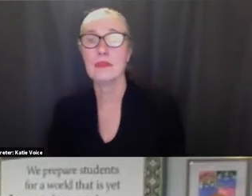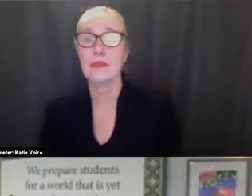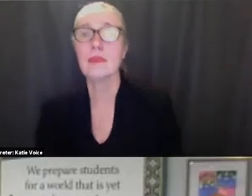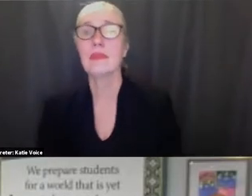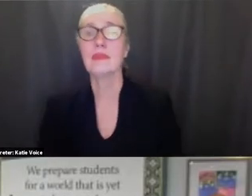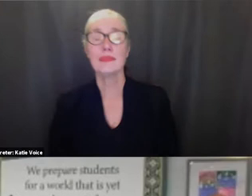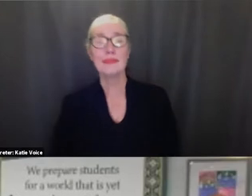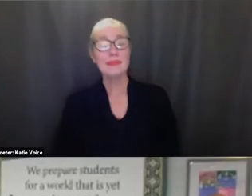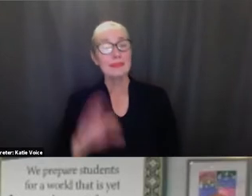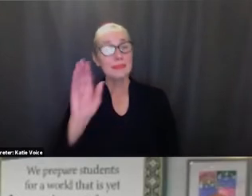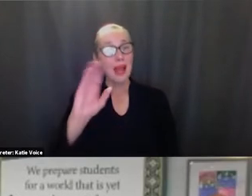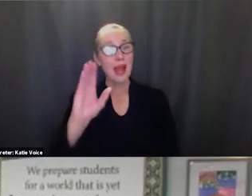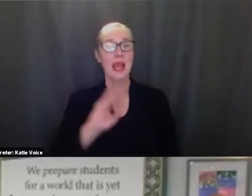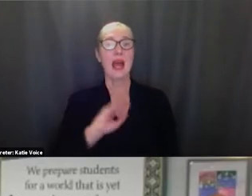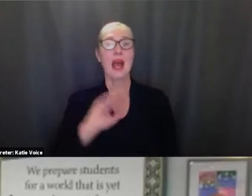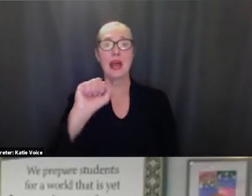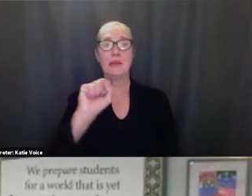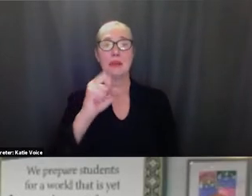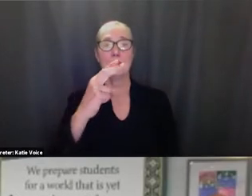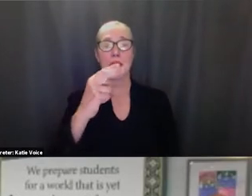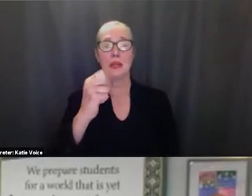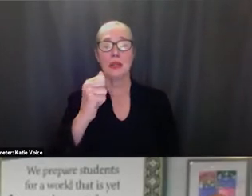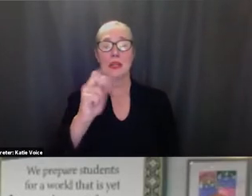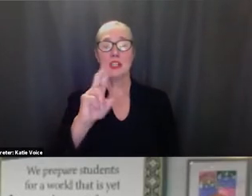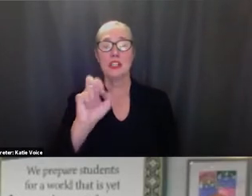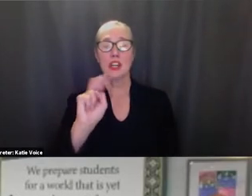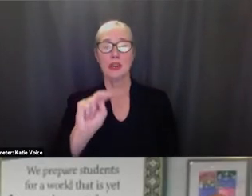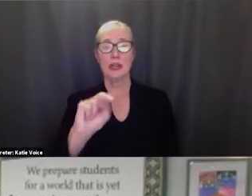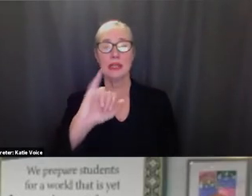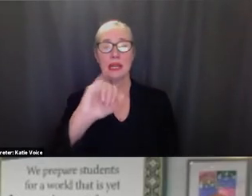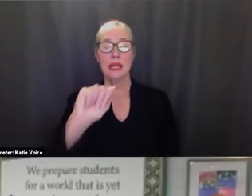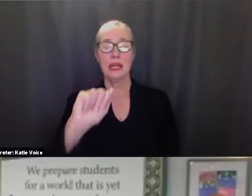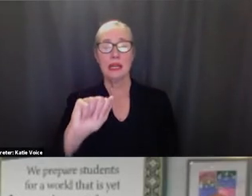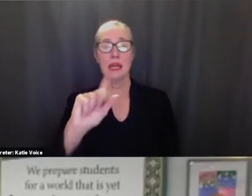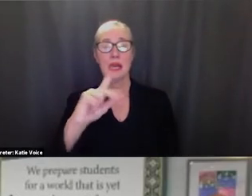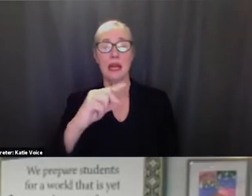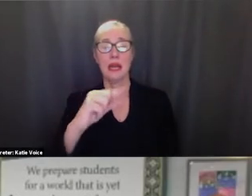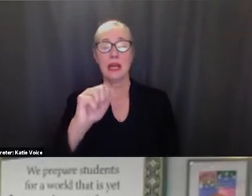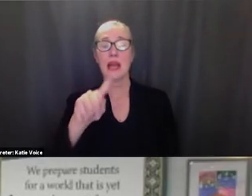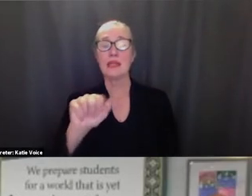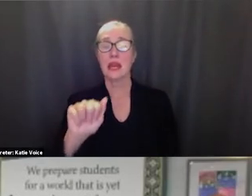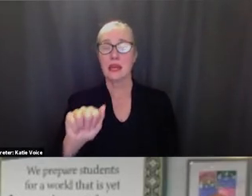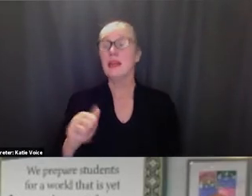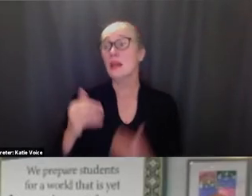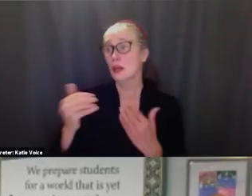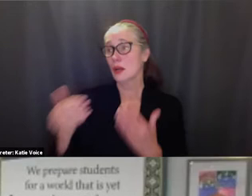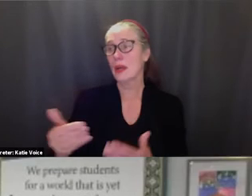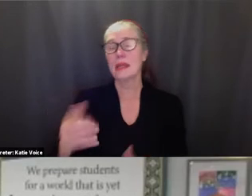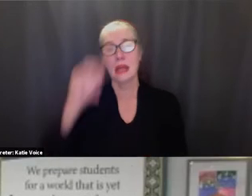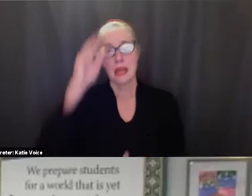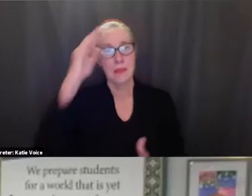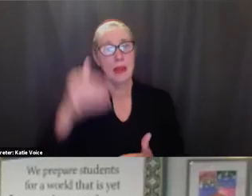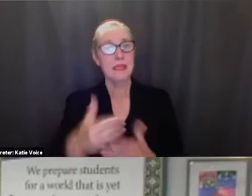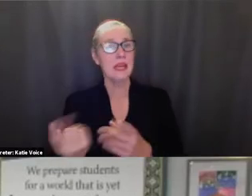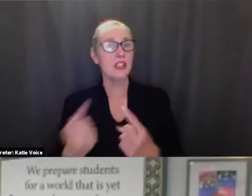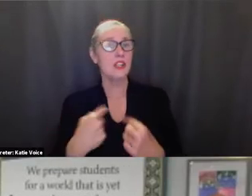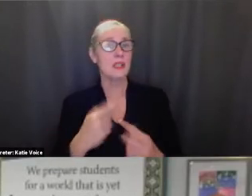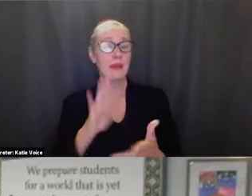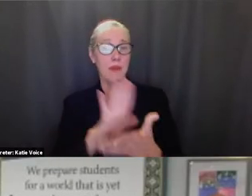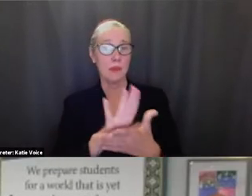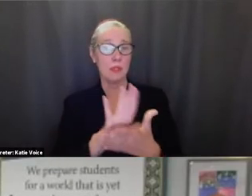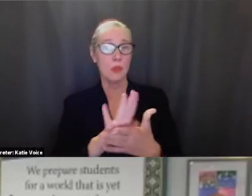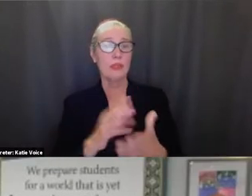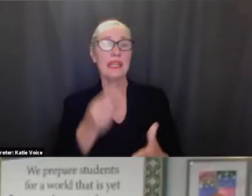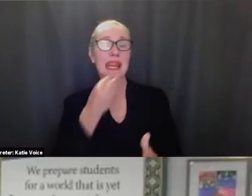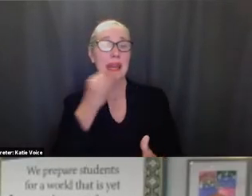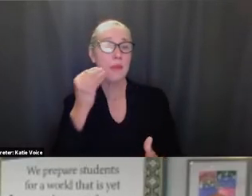hi uh this is sharing igadka go ahead my son just returned home from school today and he informed me of